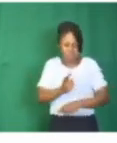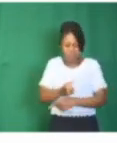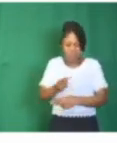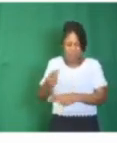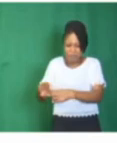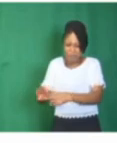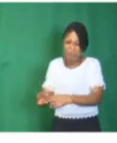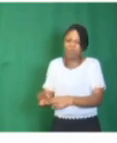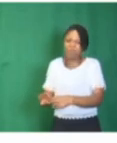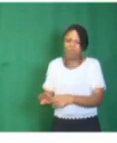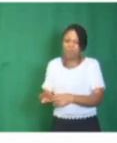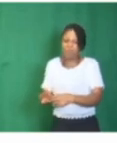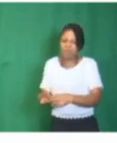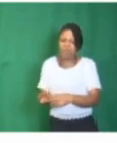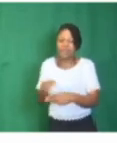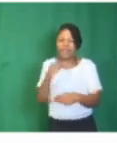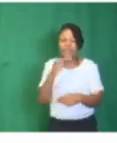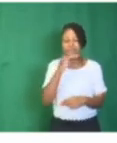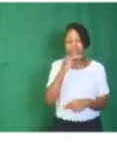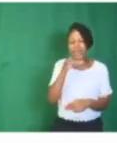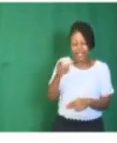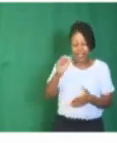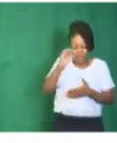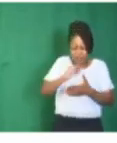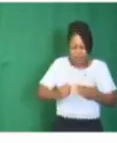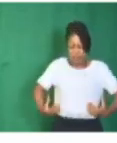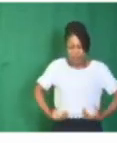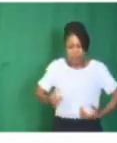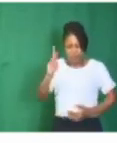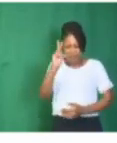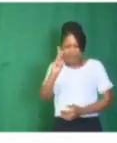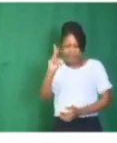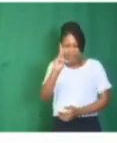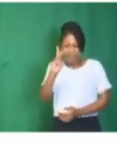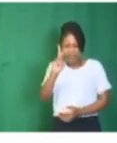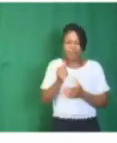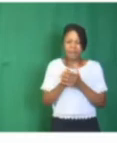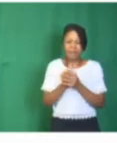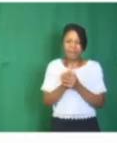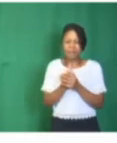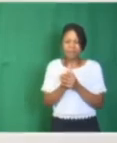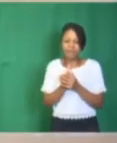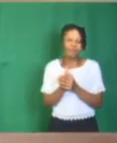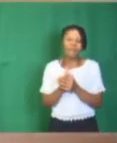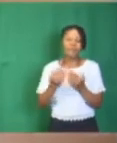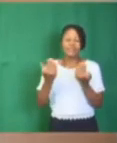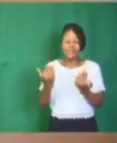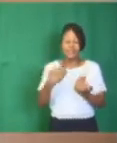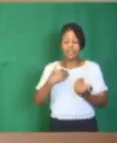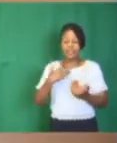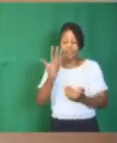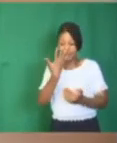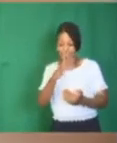urine that comes from the kidneys. And then now, I have spoken